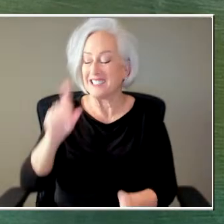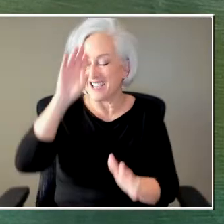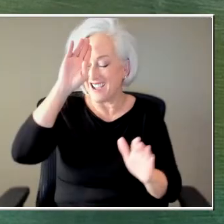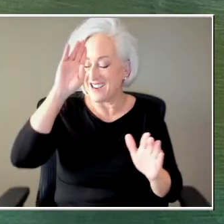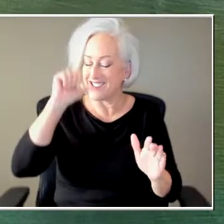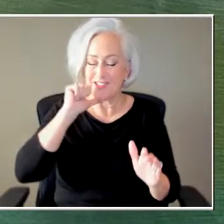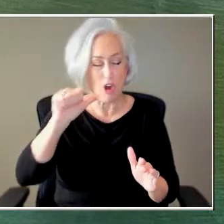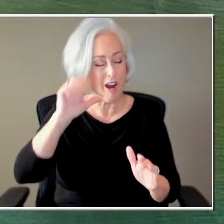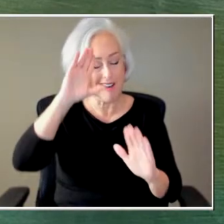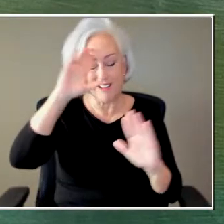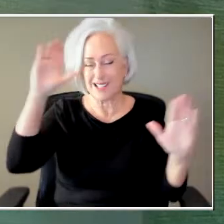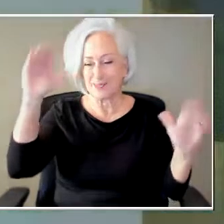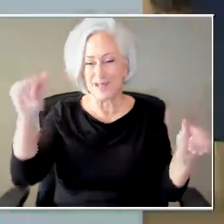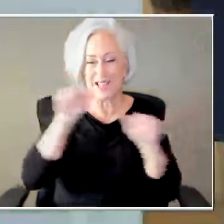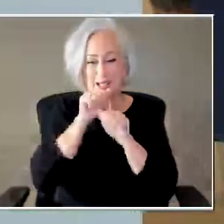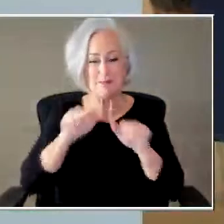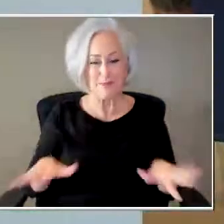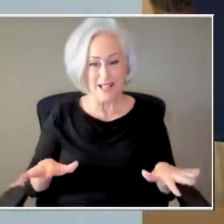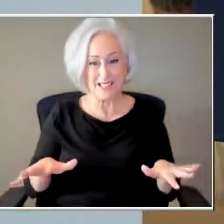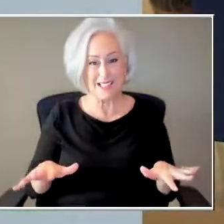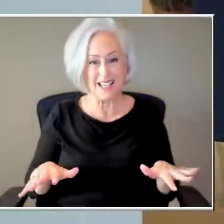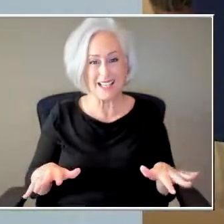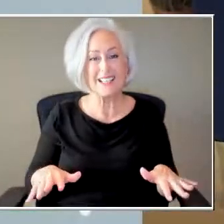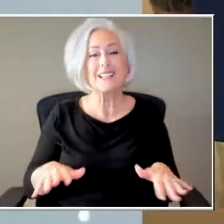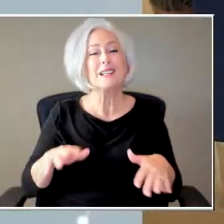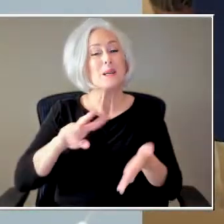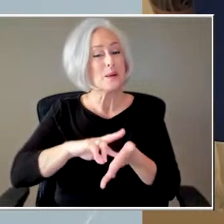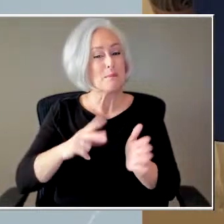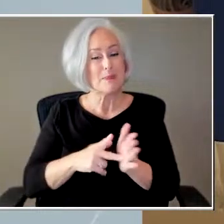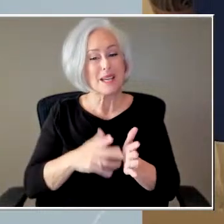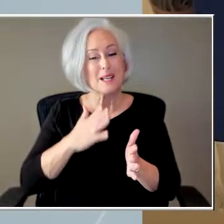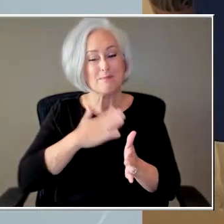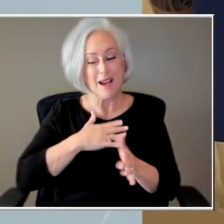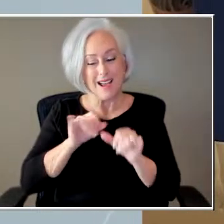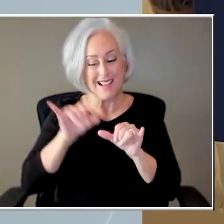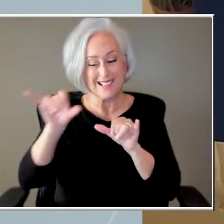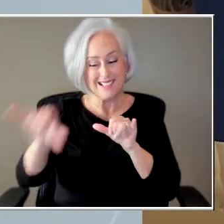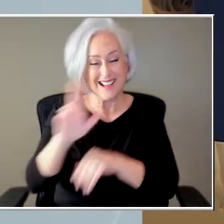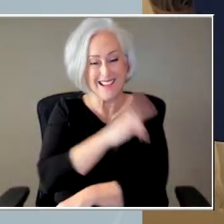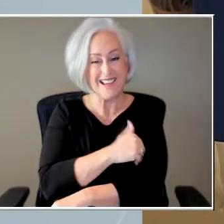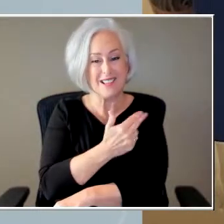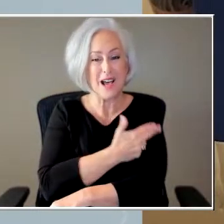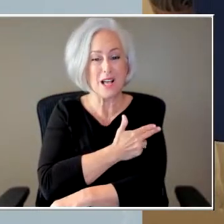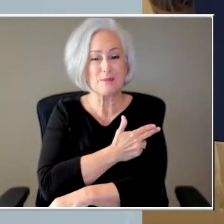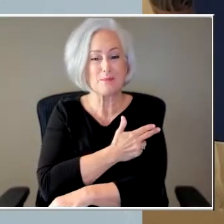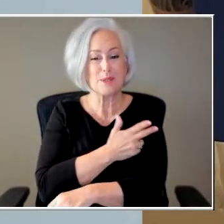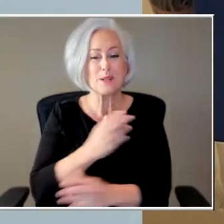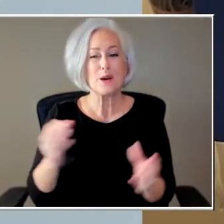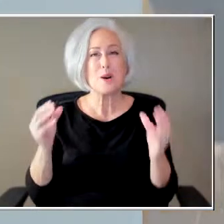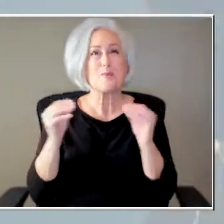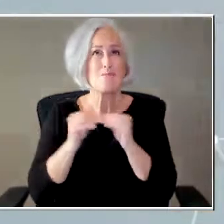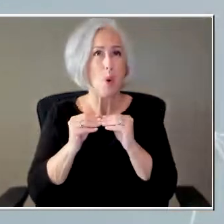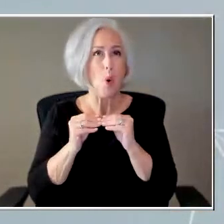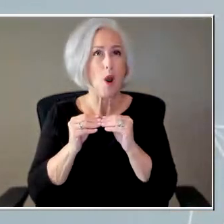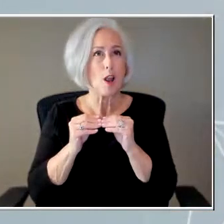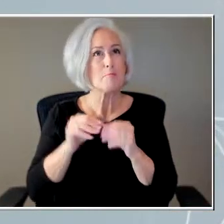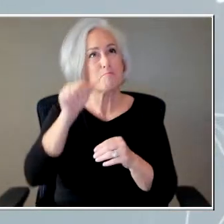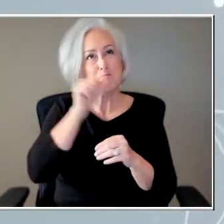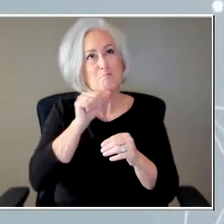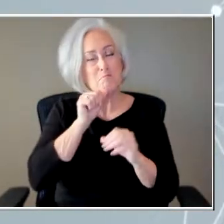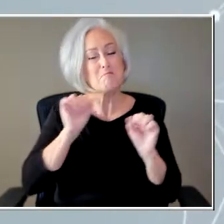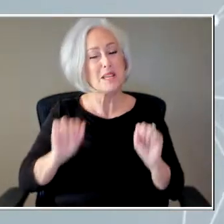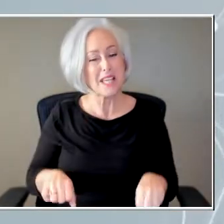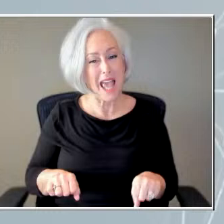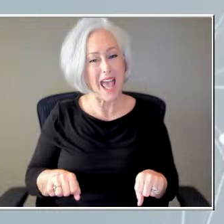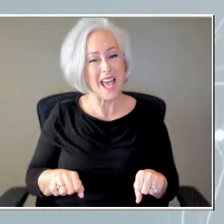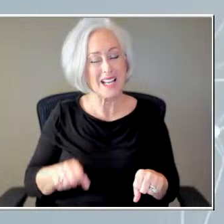made the hospitalization so much more, so much more doable, just because I had the same